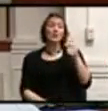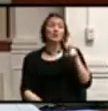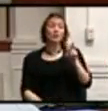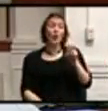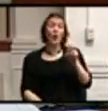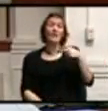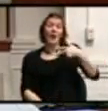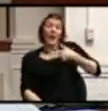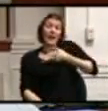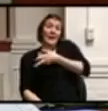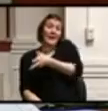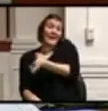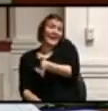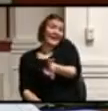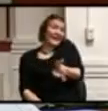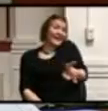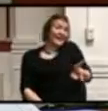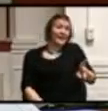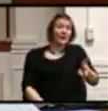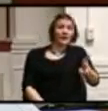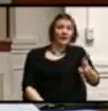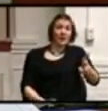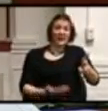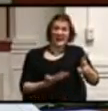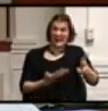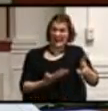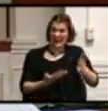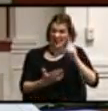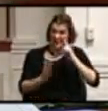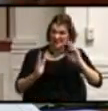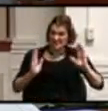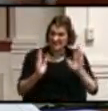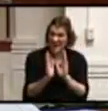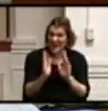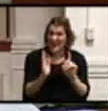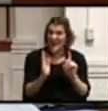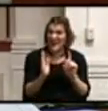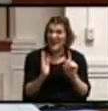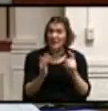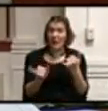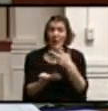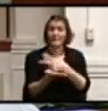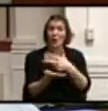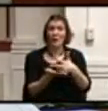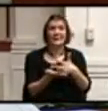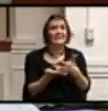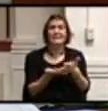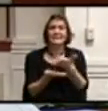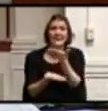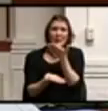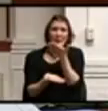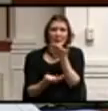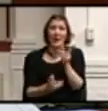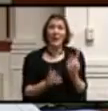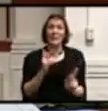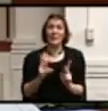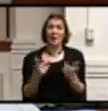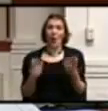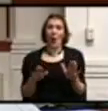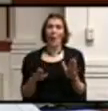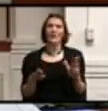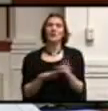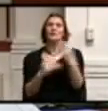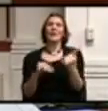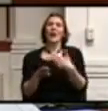and in, and then we had talked about, could maybe explain how, because right now a lot of the people are down use it as a